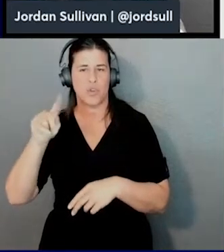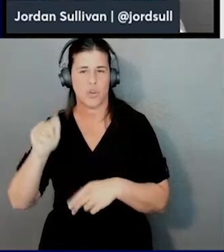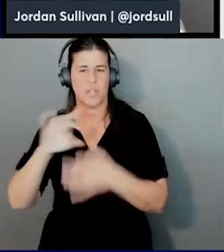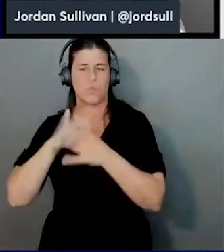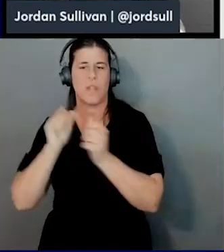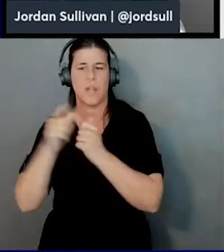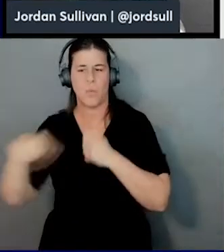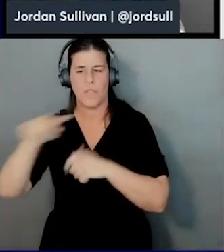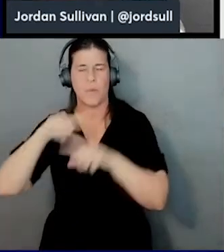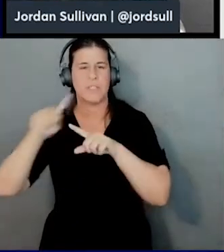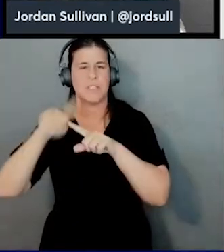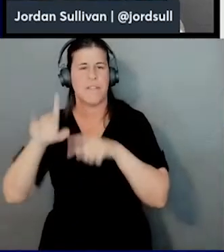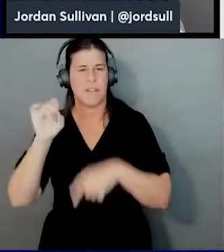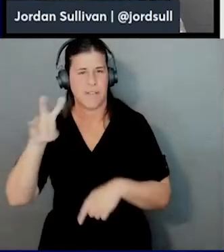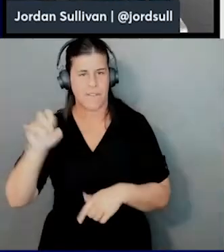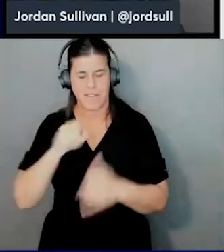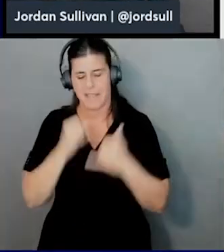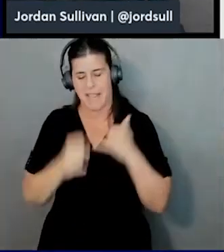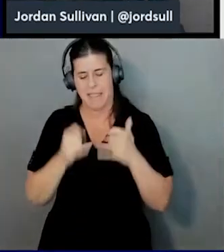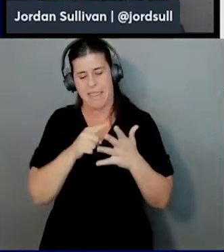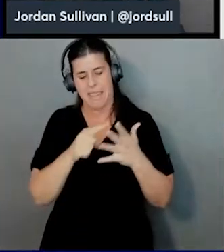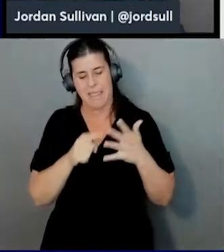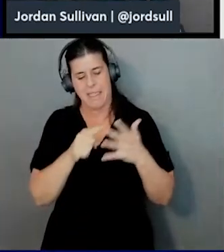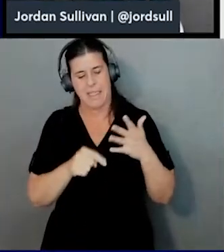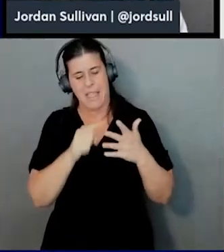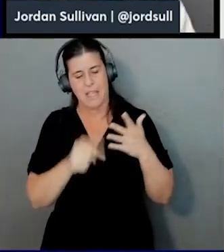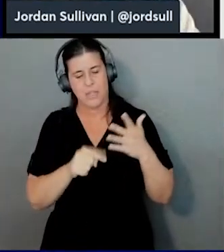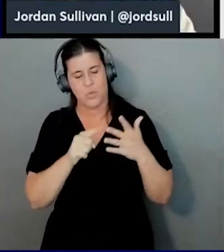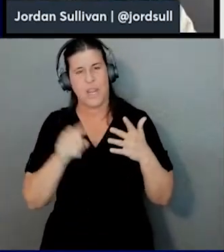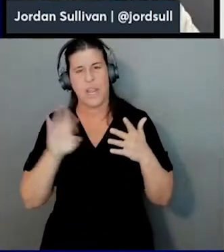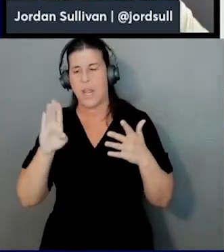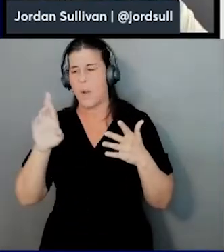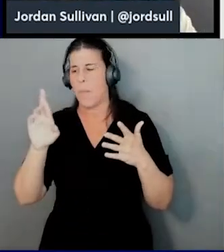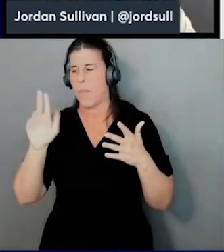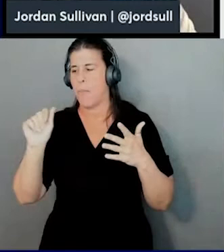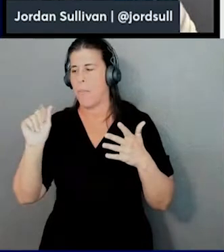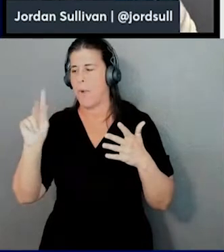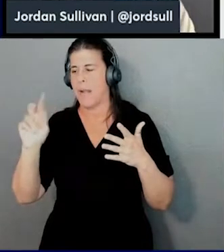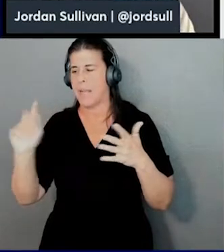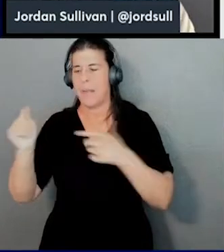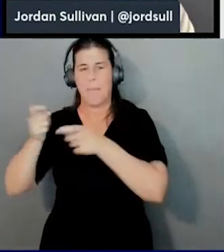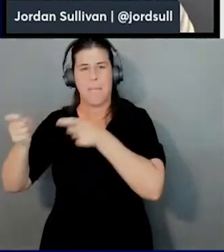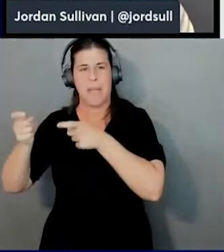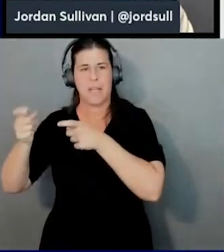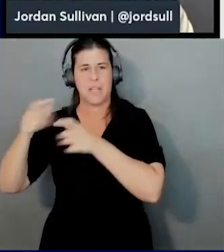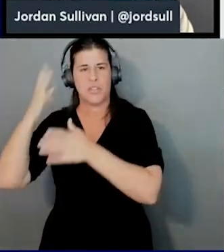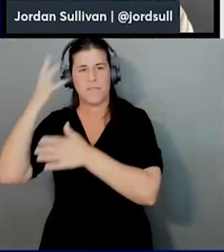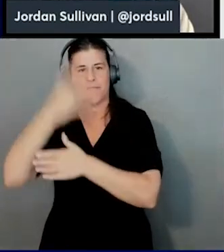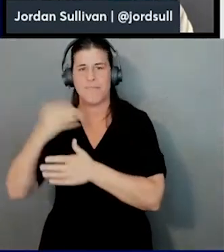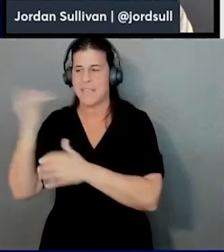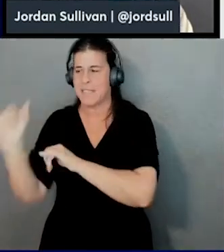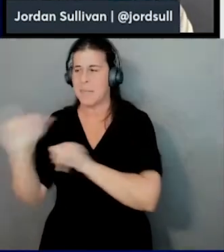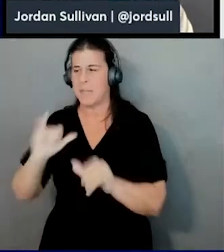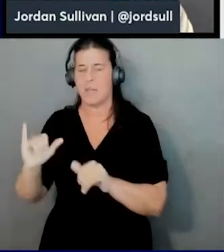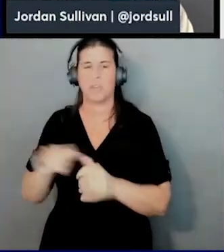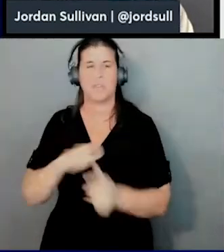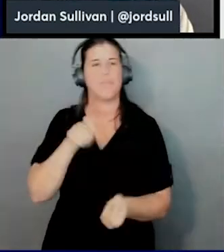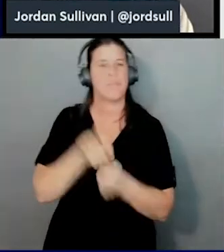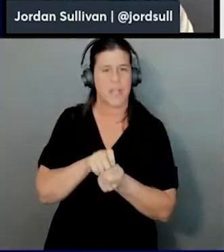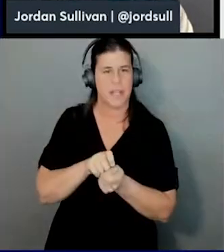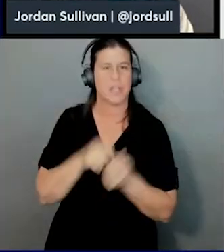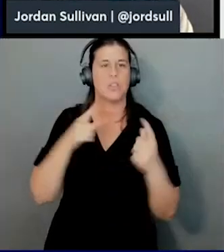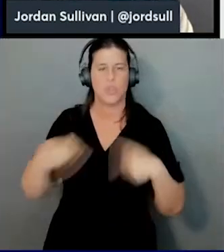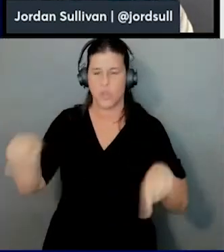device, and the last three are Braket managed simulators. Exactly. So those are